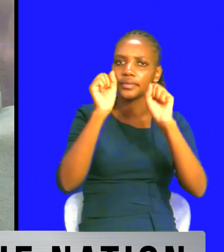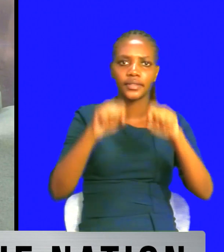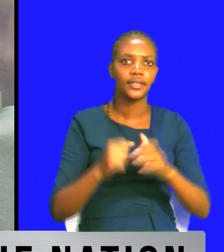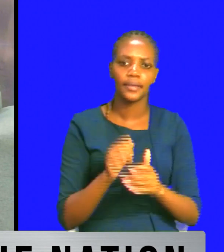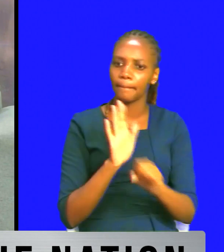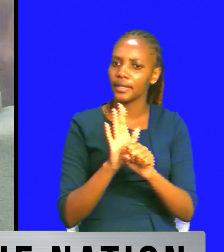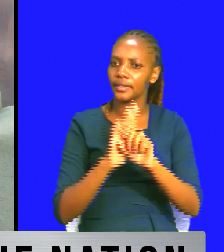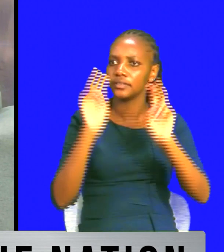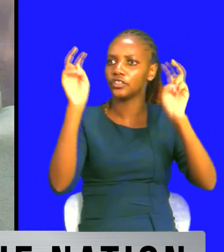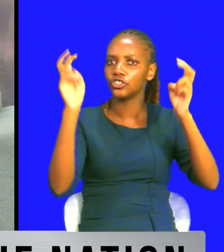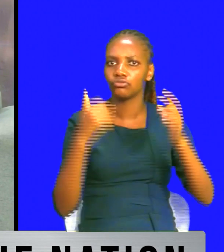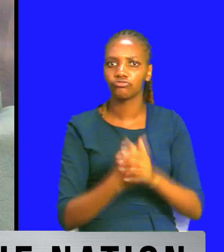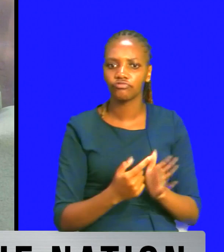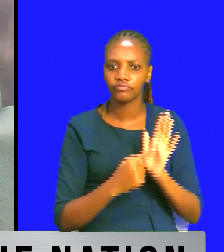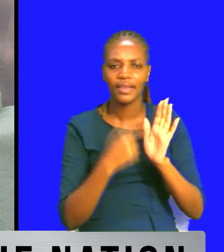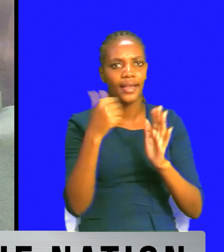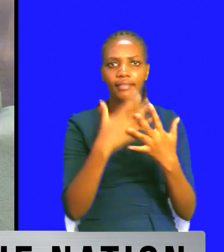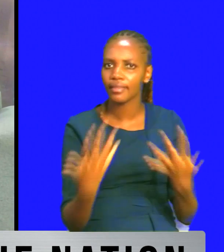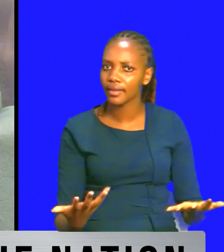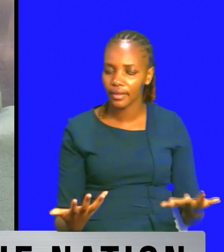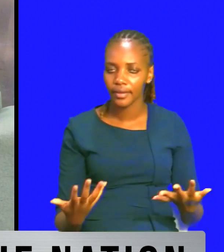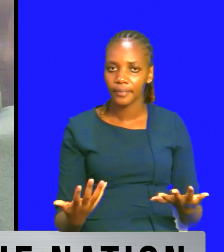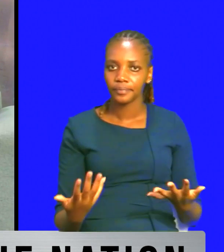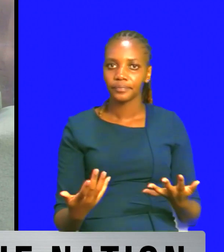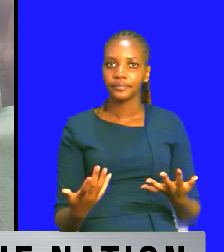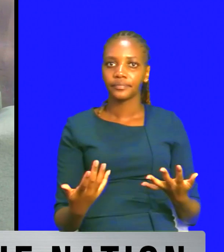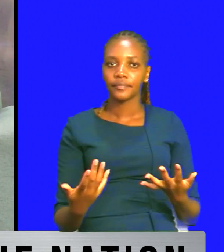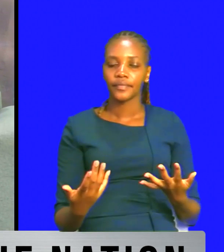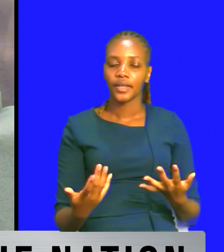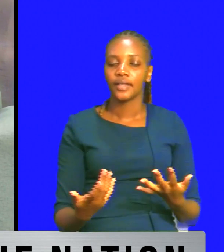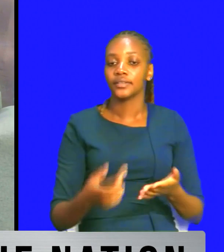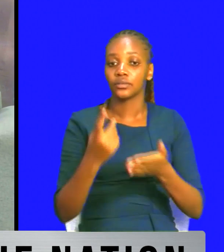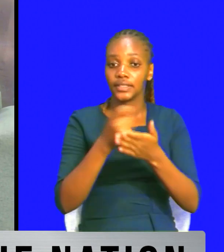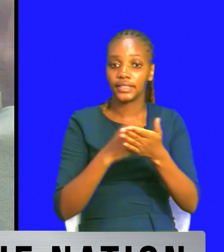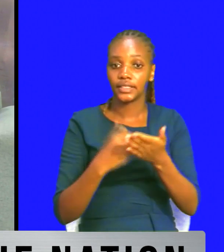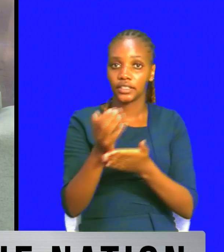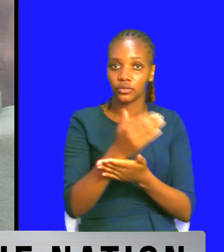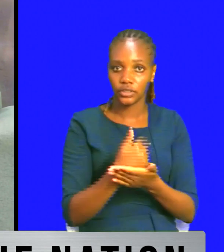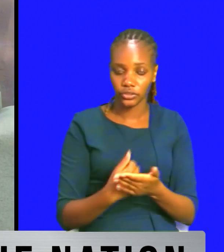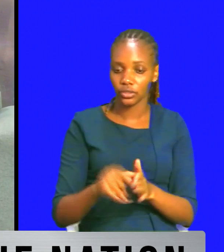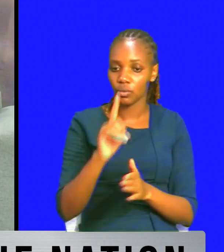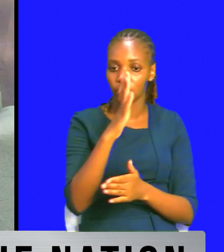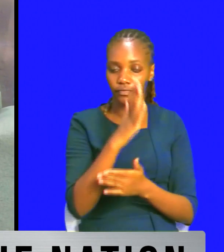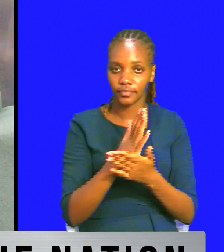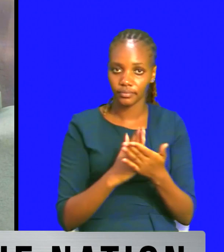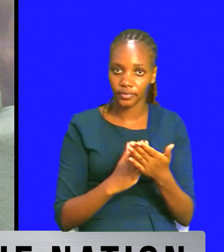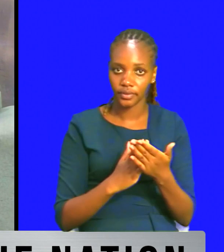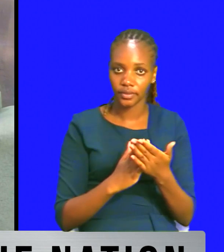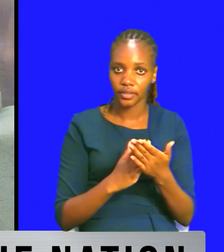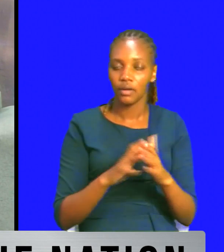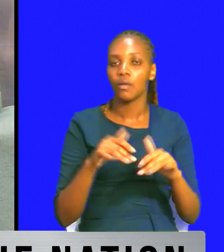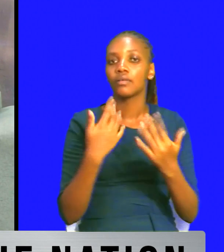of petitions, you can petition anything. Right. Yeah, and Article 37. So signature collections are usually one of those things that use in